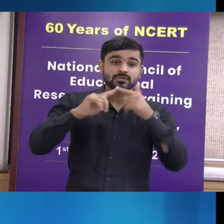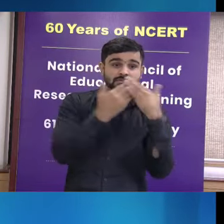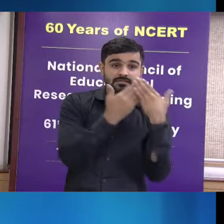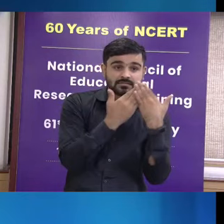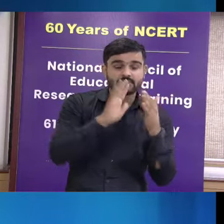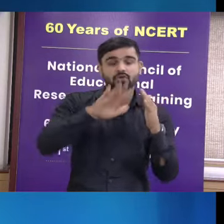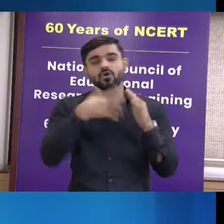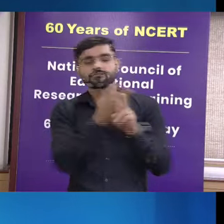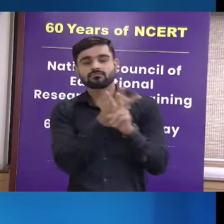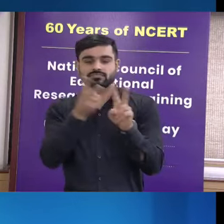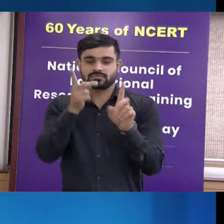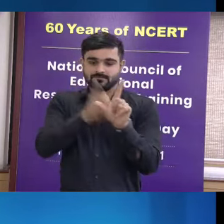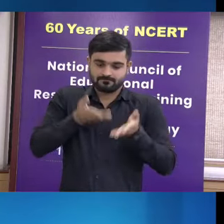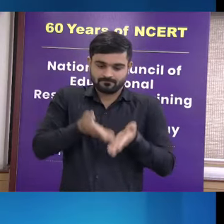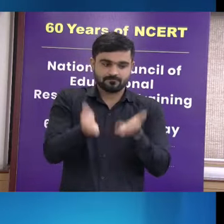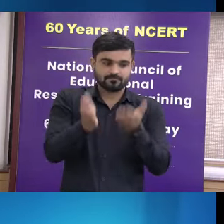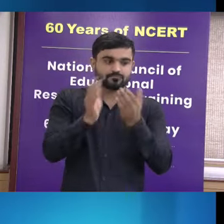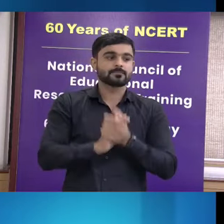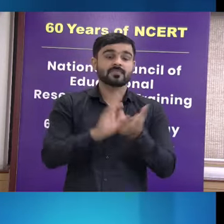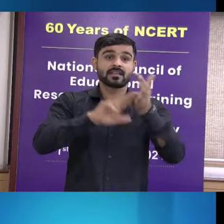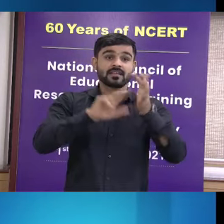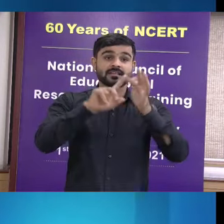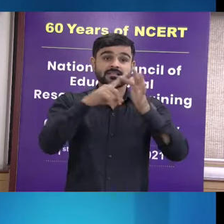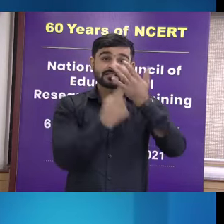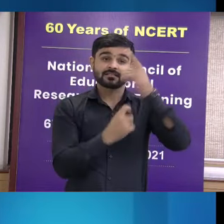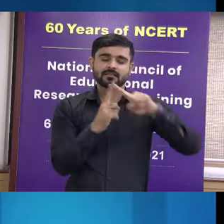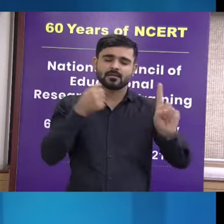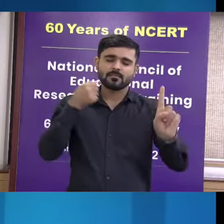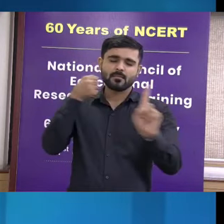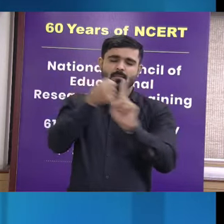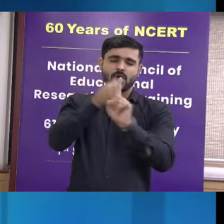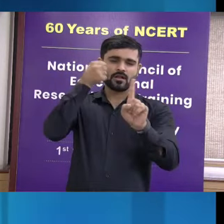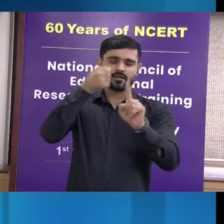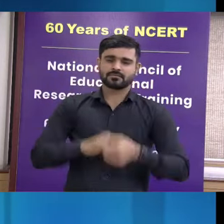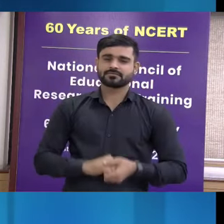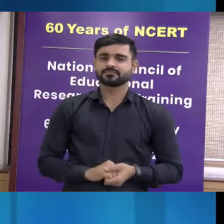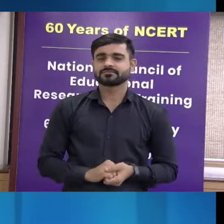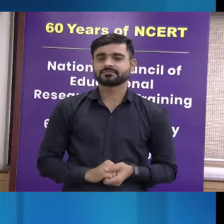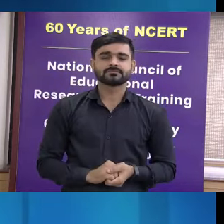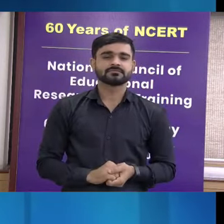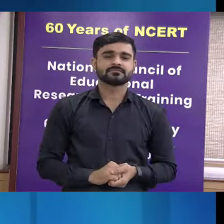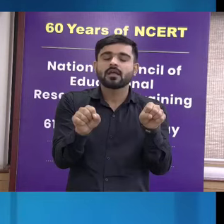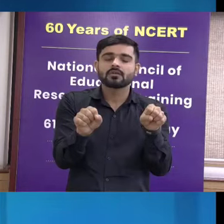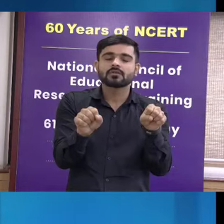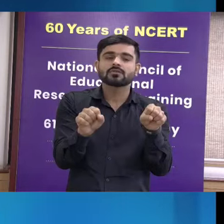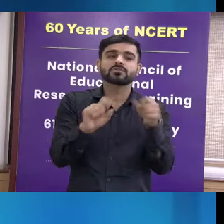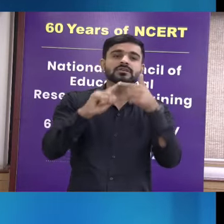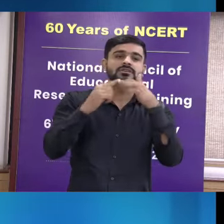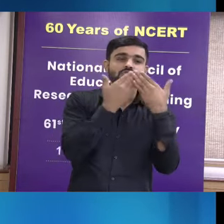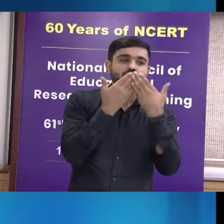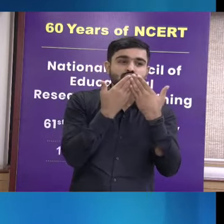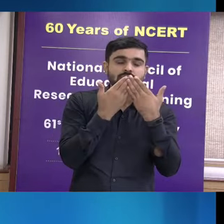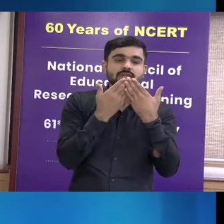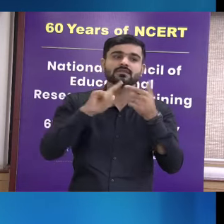these years. NCERT is in fact the premier nation